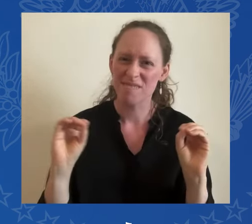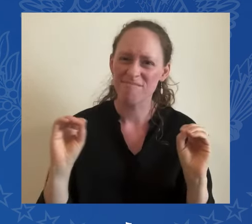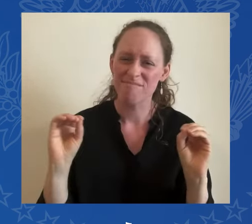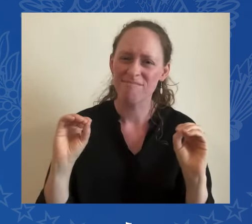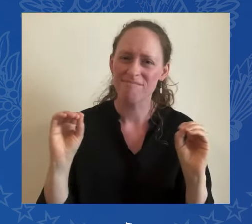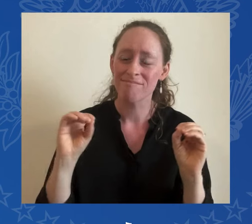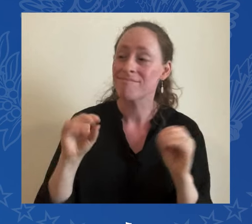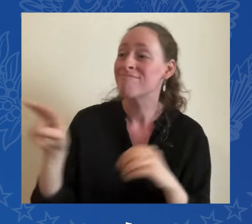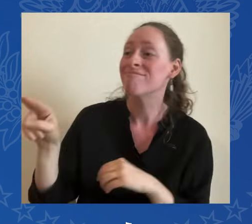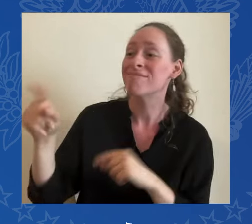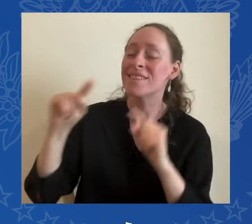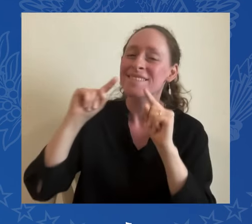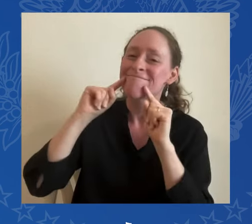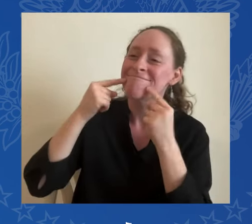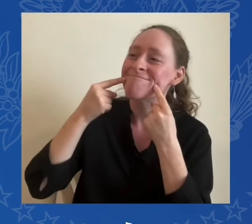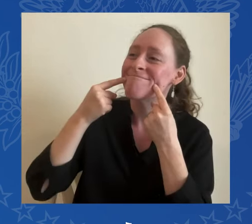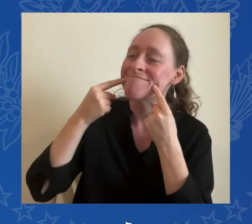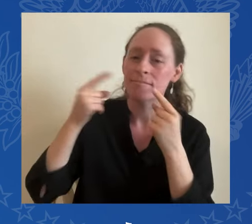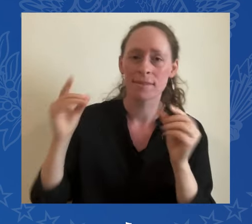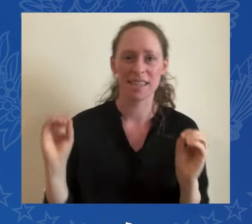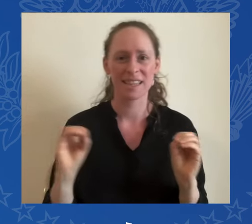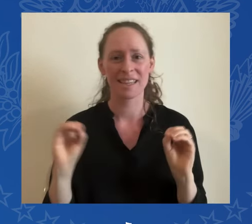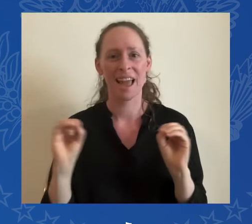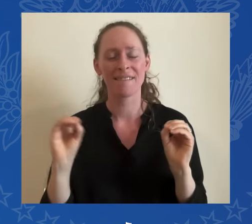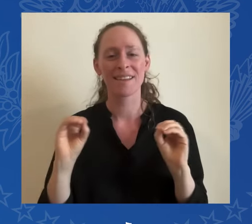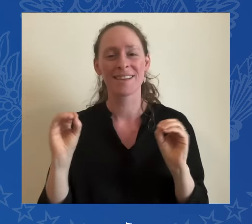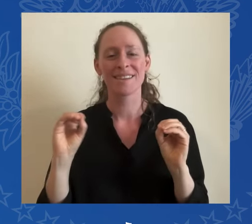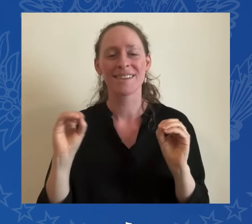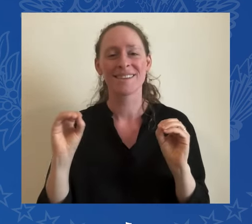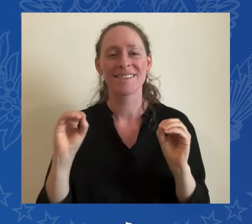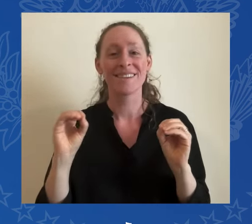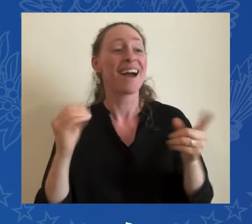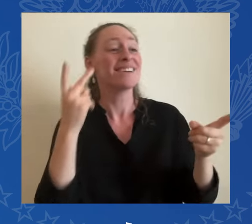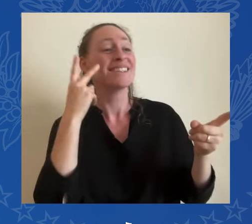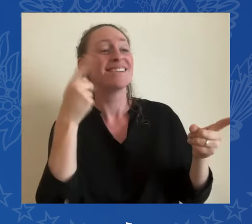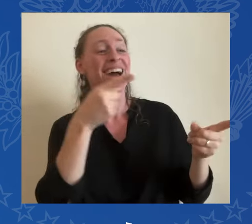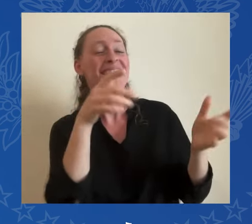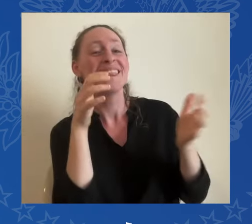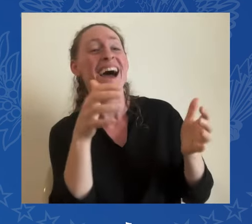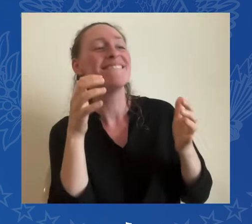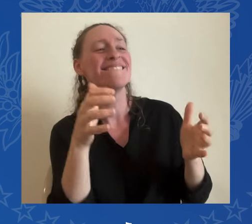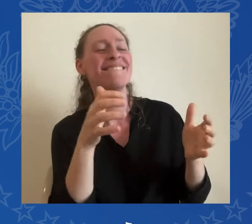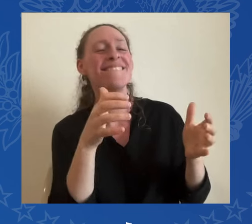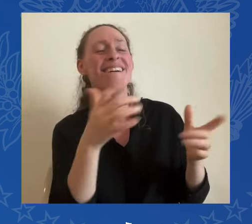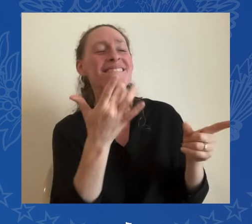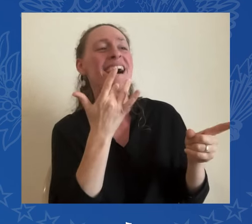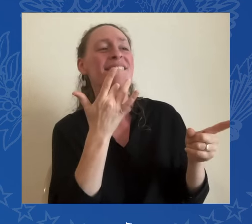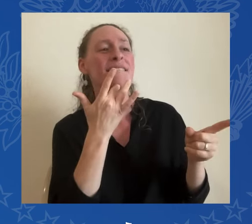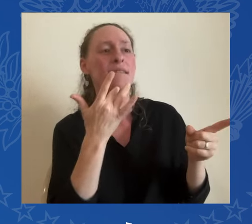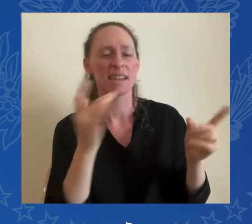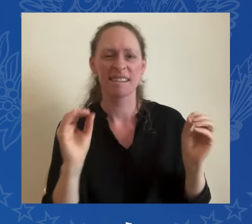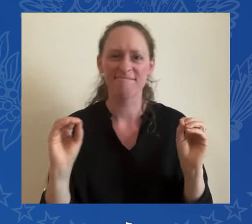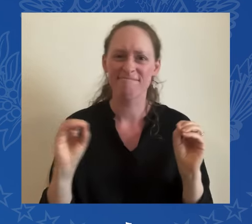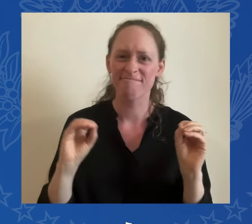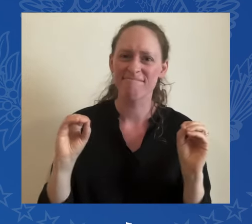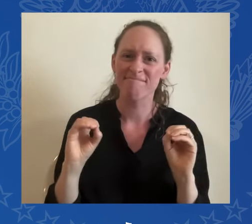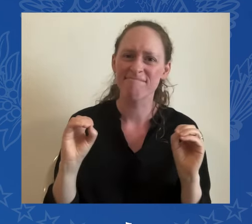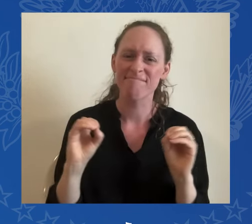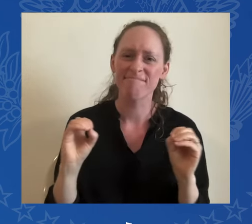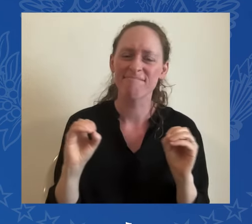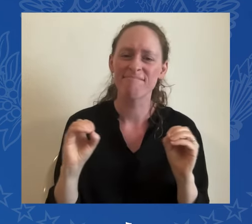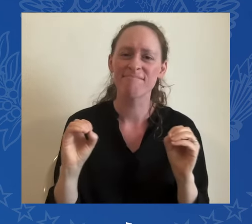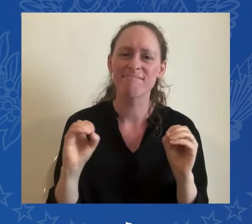perfect pitch of her laugh. At a vigil a few months later, one of the moms said, "When